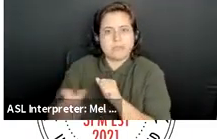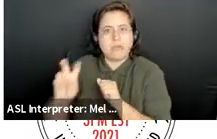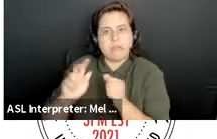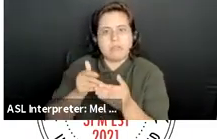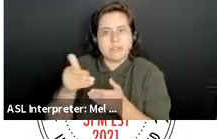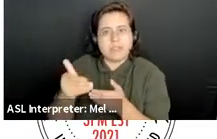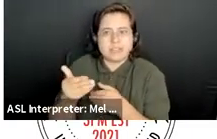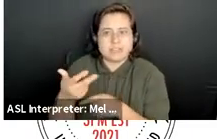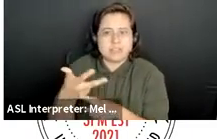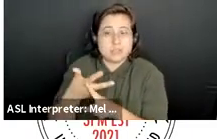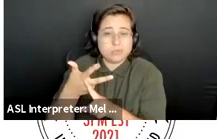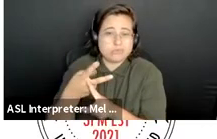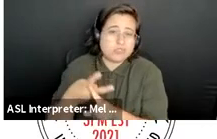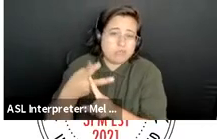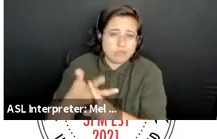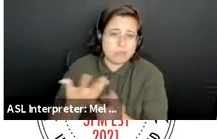next 2 or 3 months.